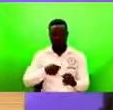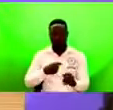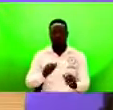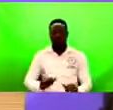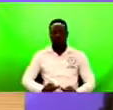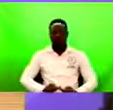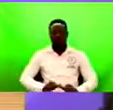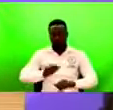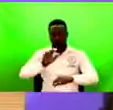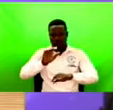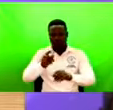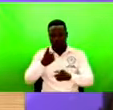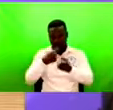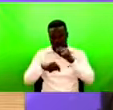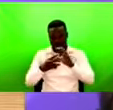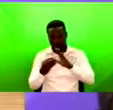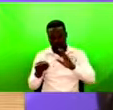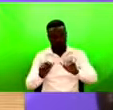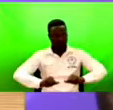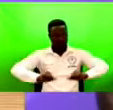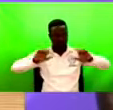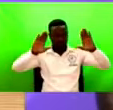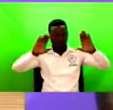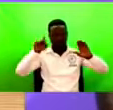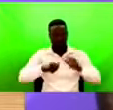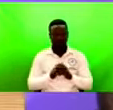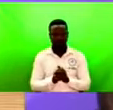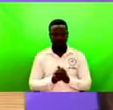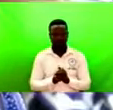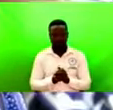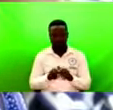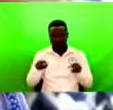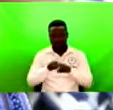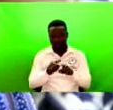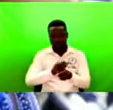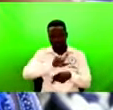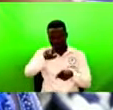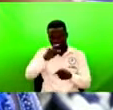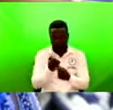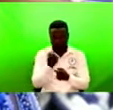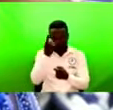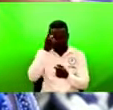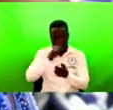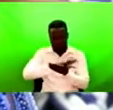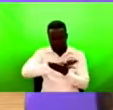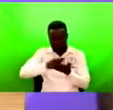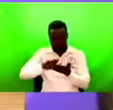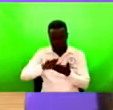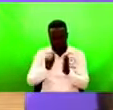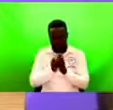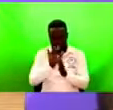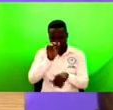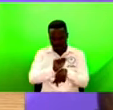to affirm the following. Having fully understood the responsibility that go with your